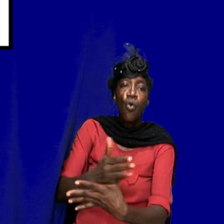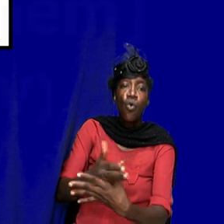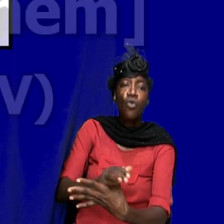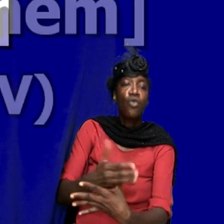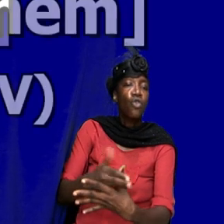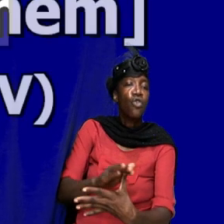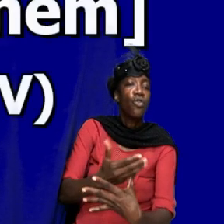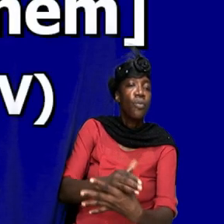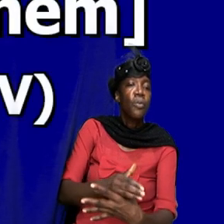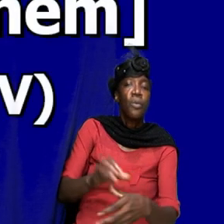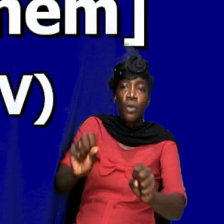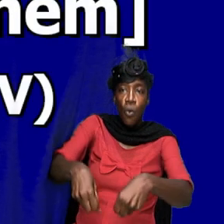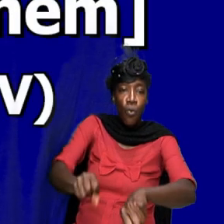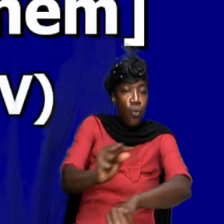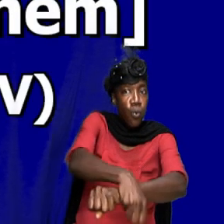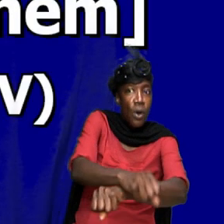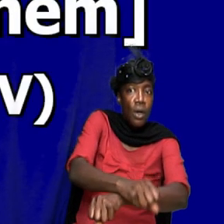bakers.